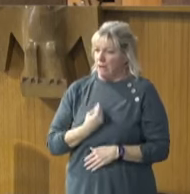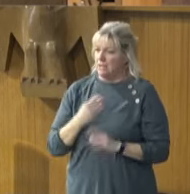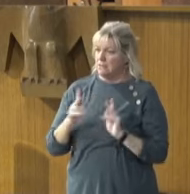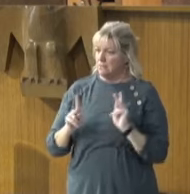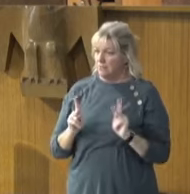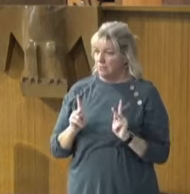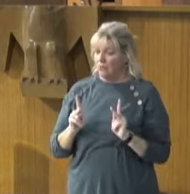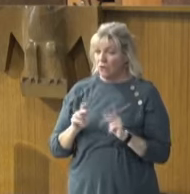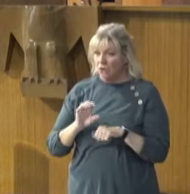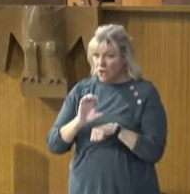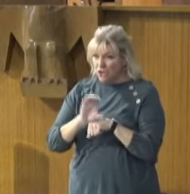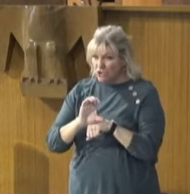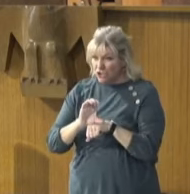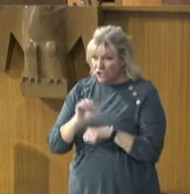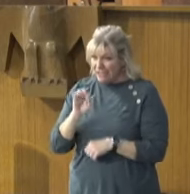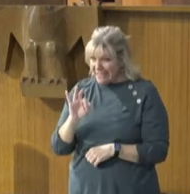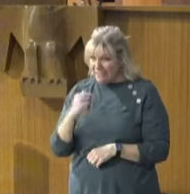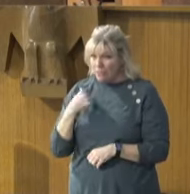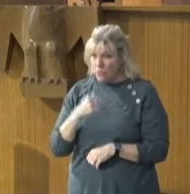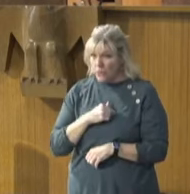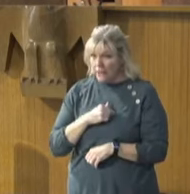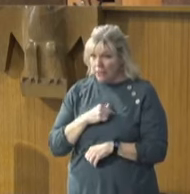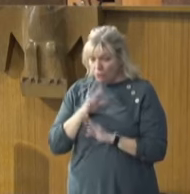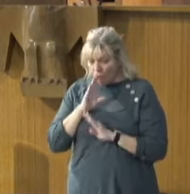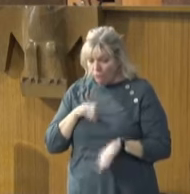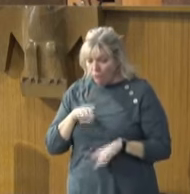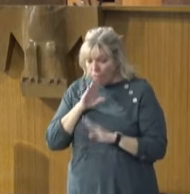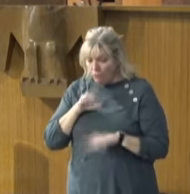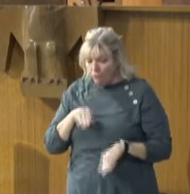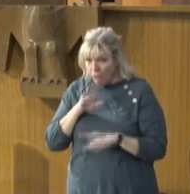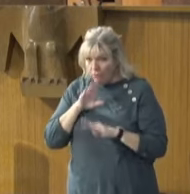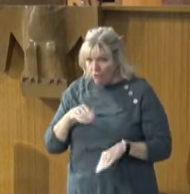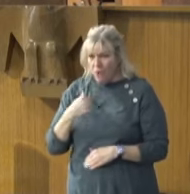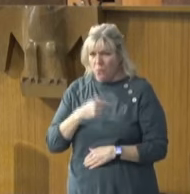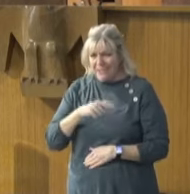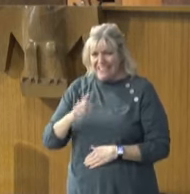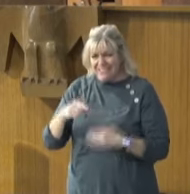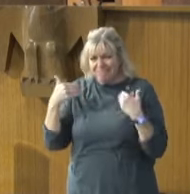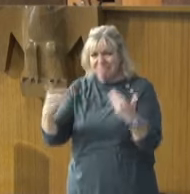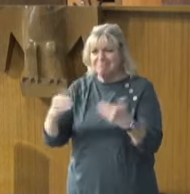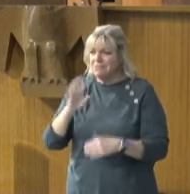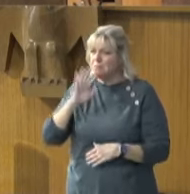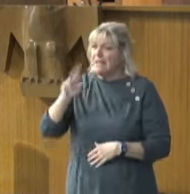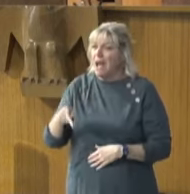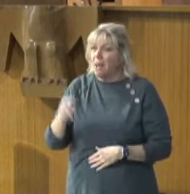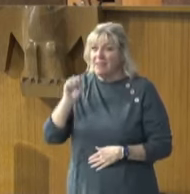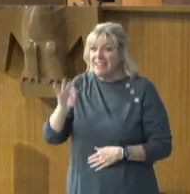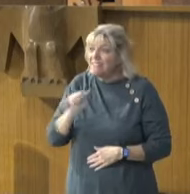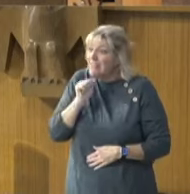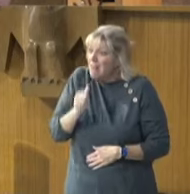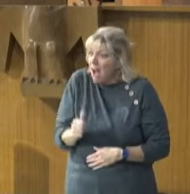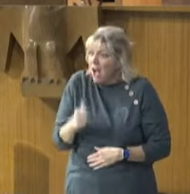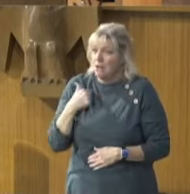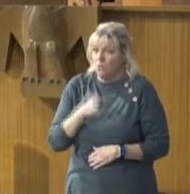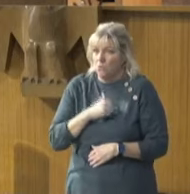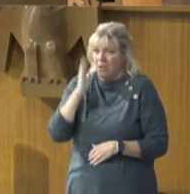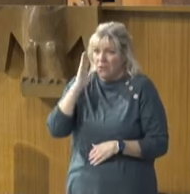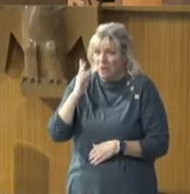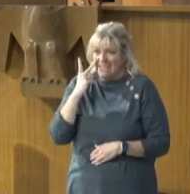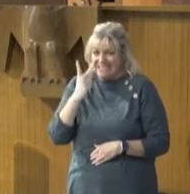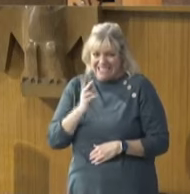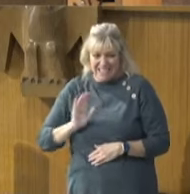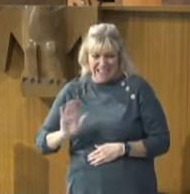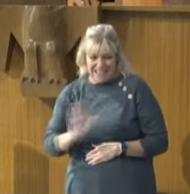if we don't speak up against the attacks on the LGBTQIA plus community, we are going to see their rights